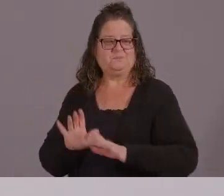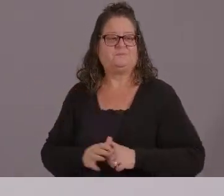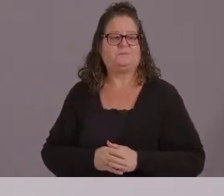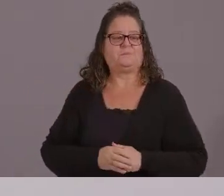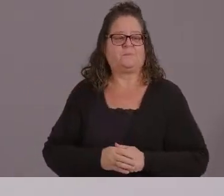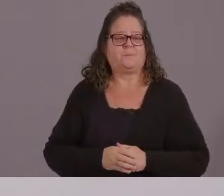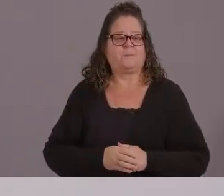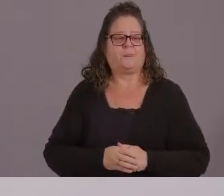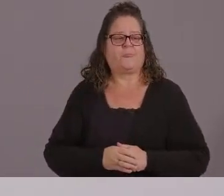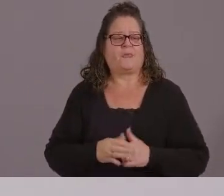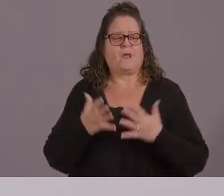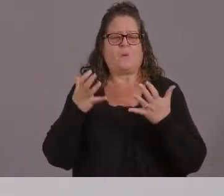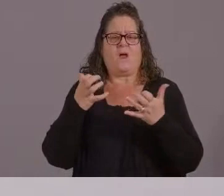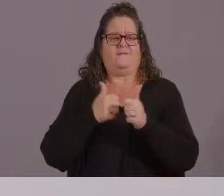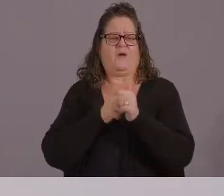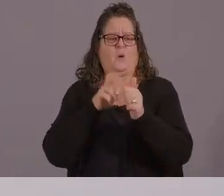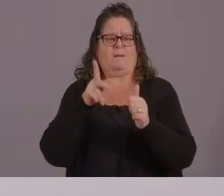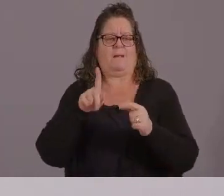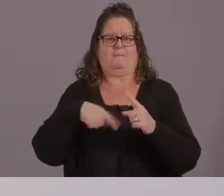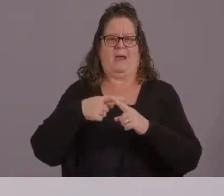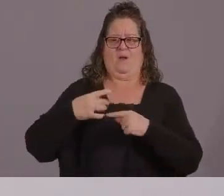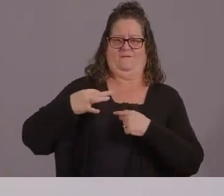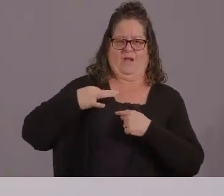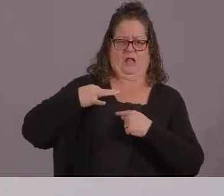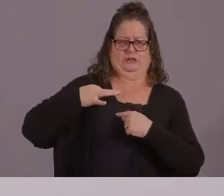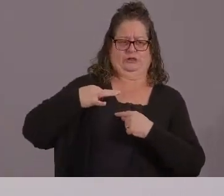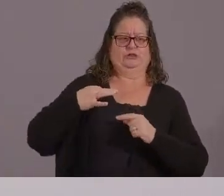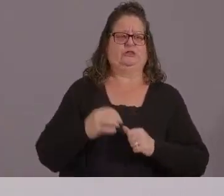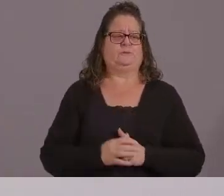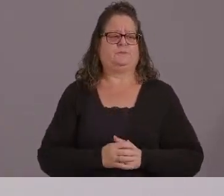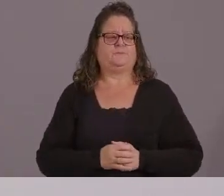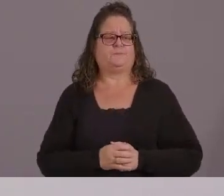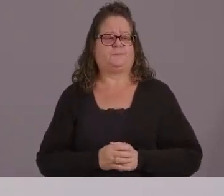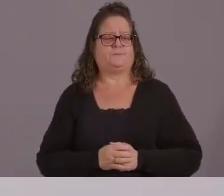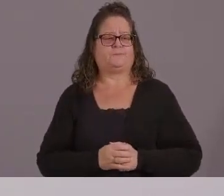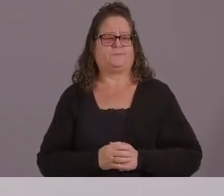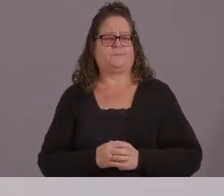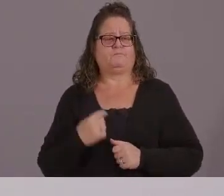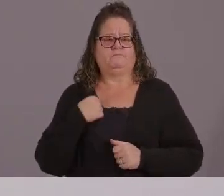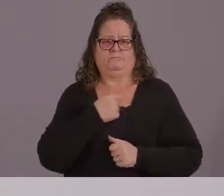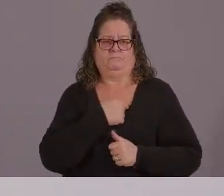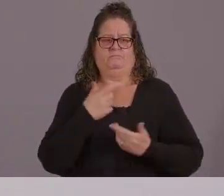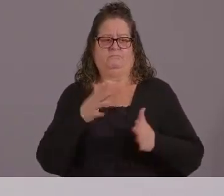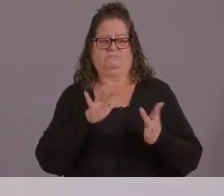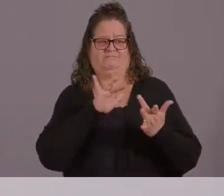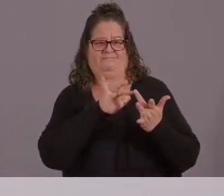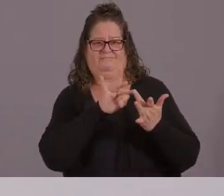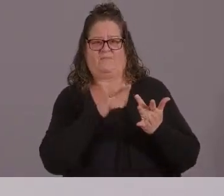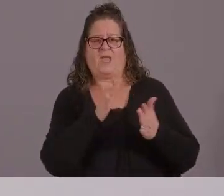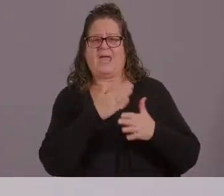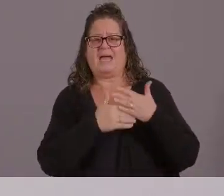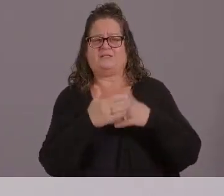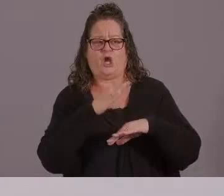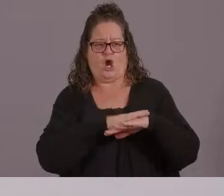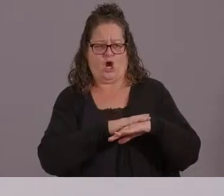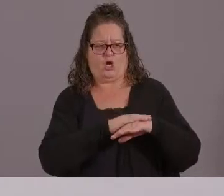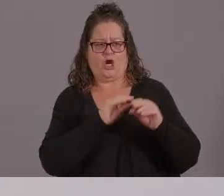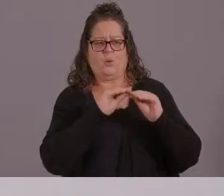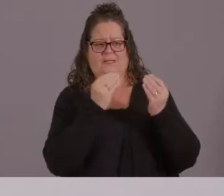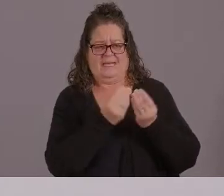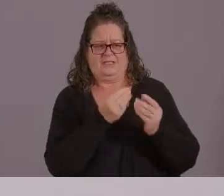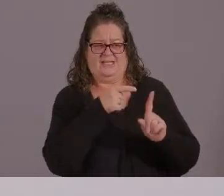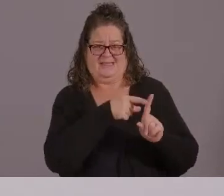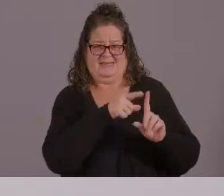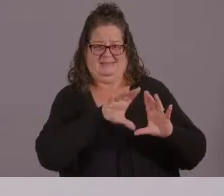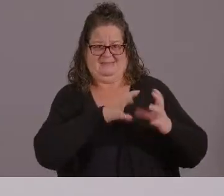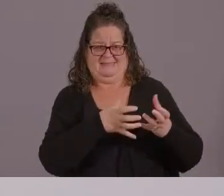on the volunteer question. So we also heard from hands-on that volunteers are really dropping off and not showing up for their shifts, and that there